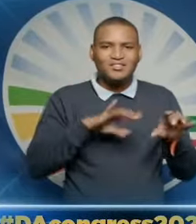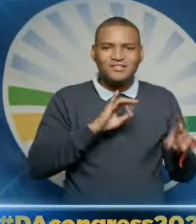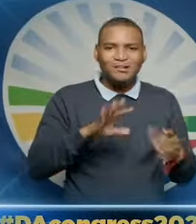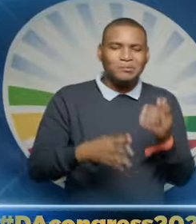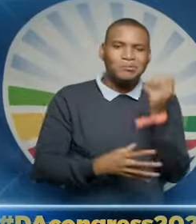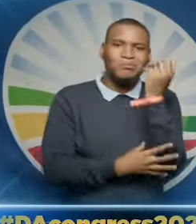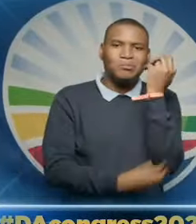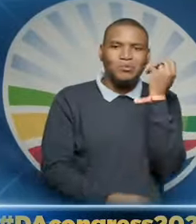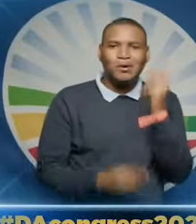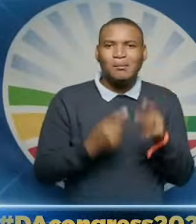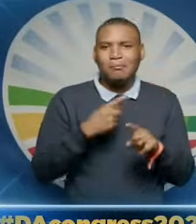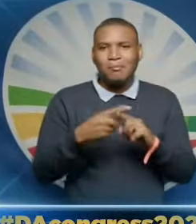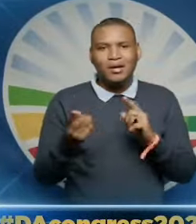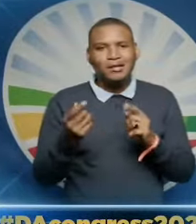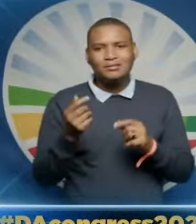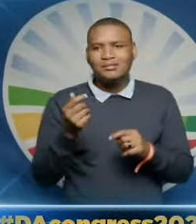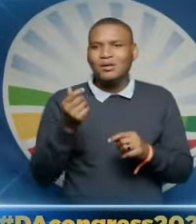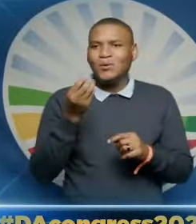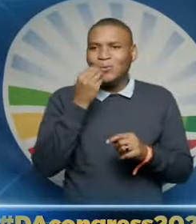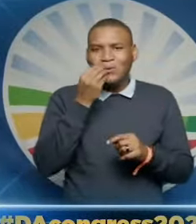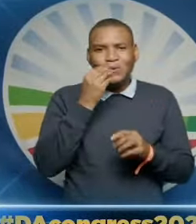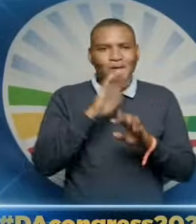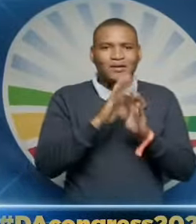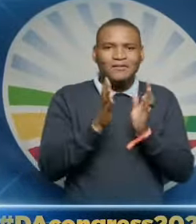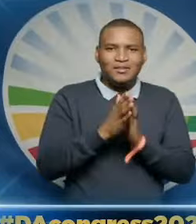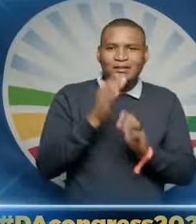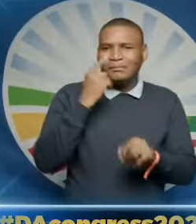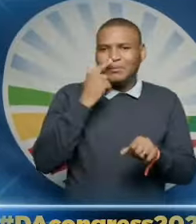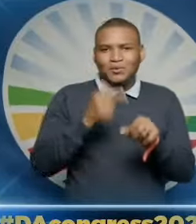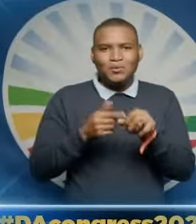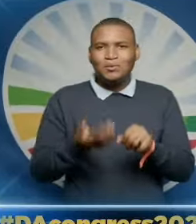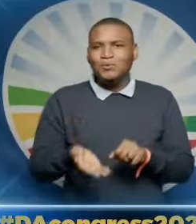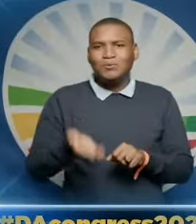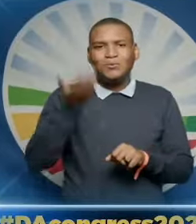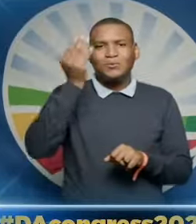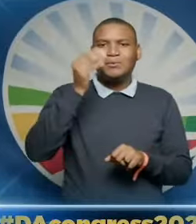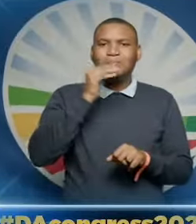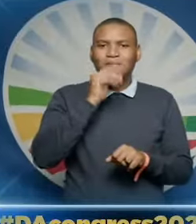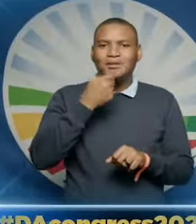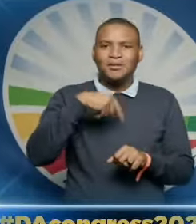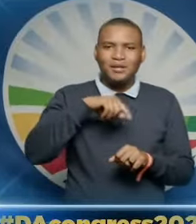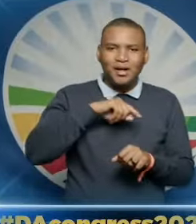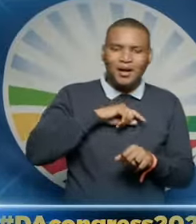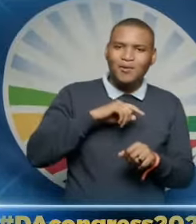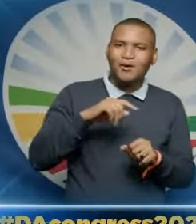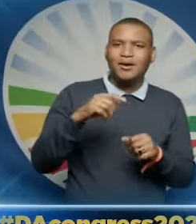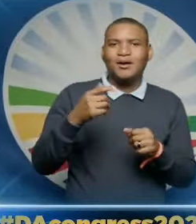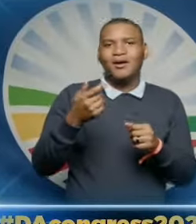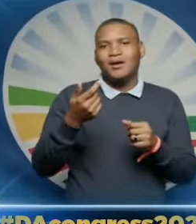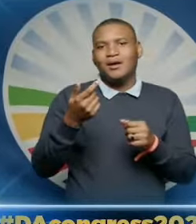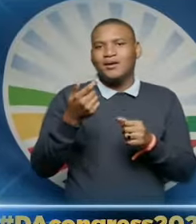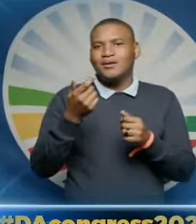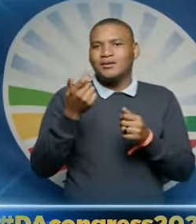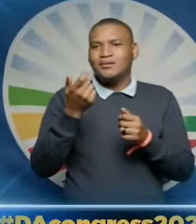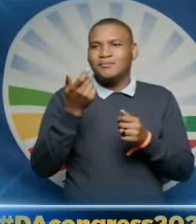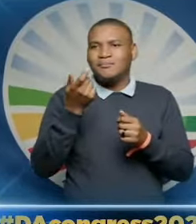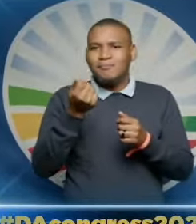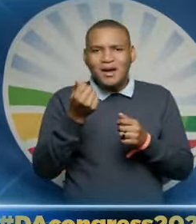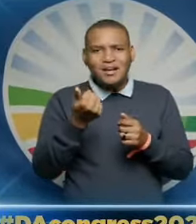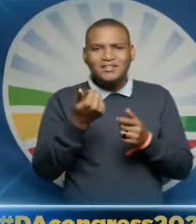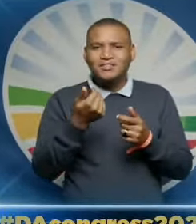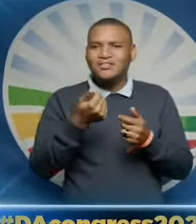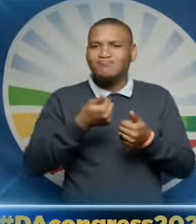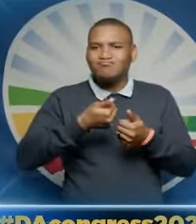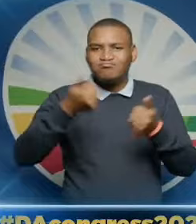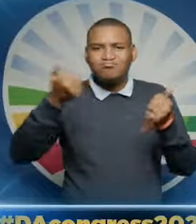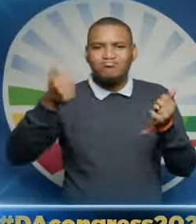poverty, yet there's rising cost of living every single day, meaning the bags that our grandparents and our parents take back home is less than it was